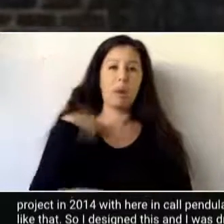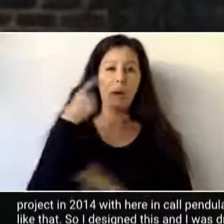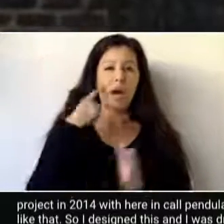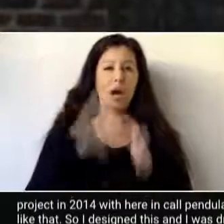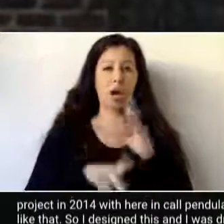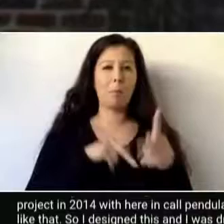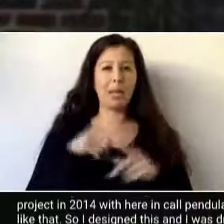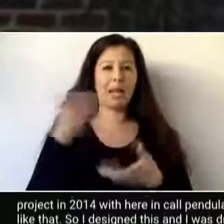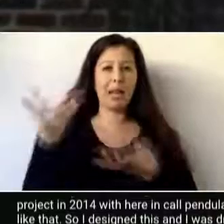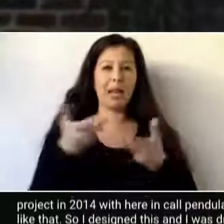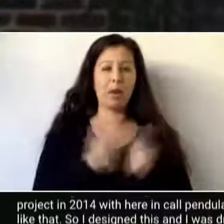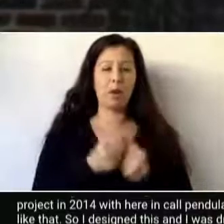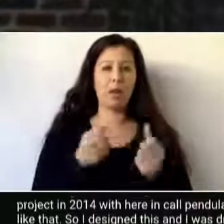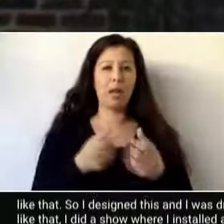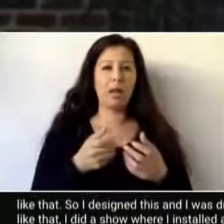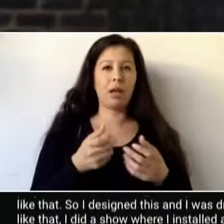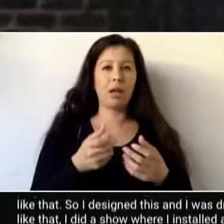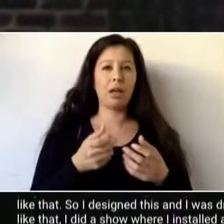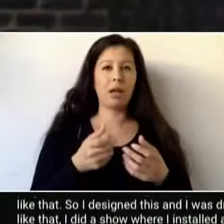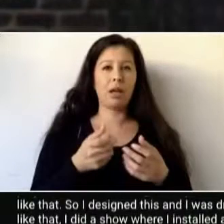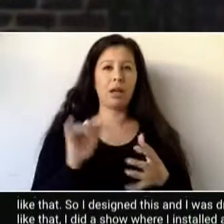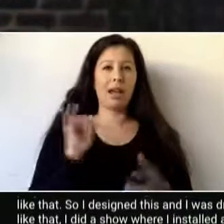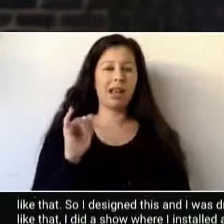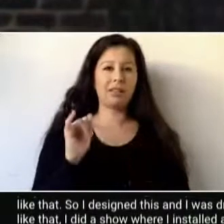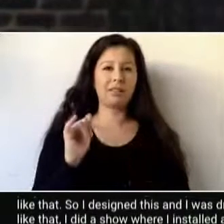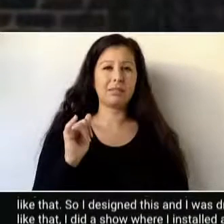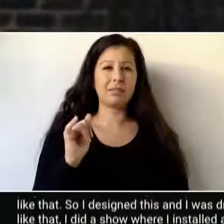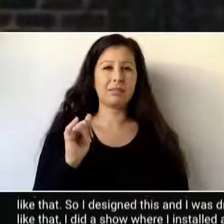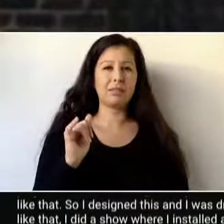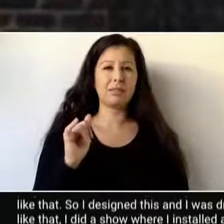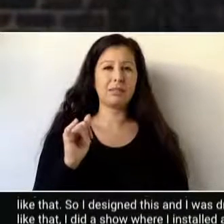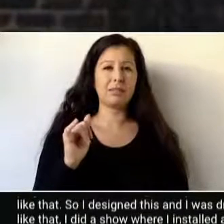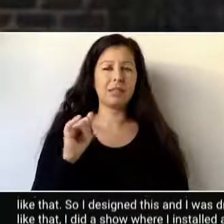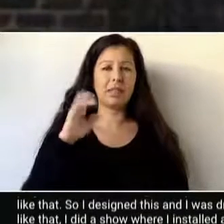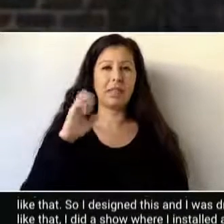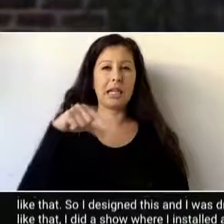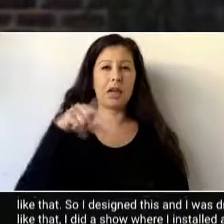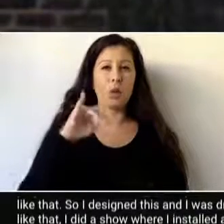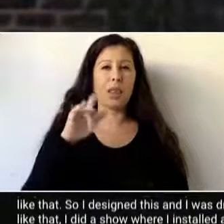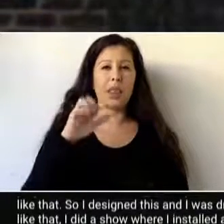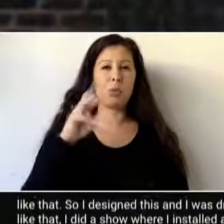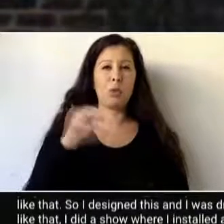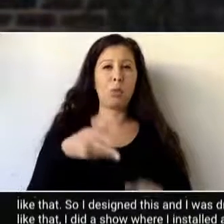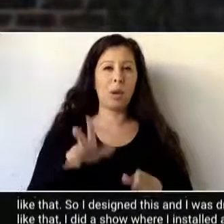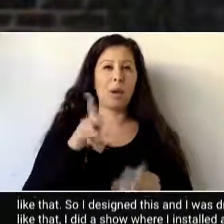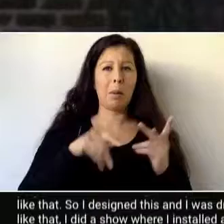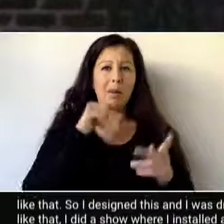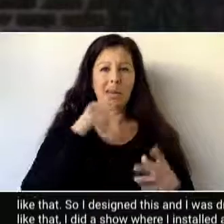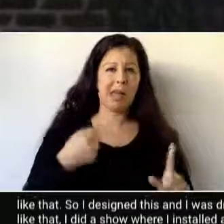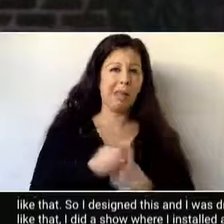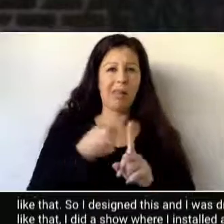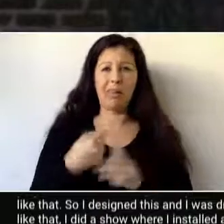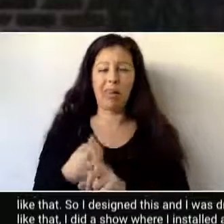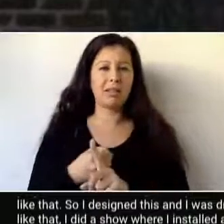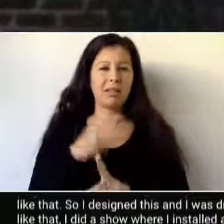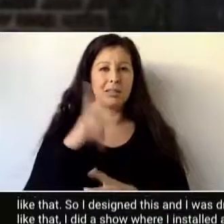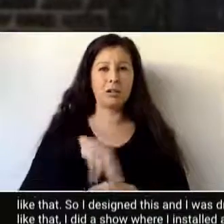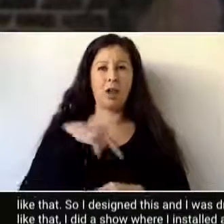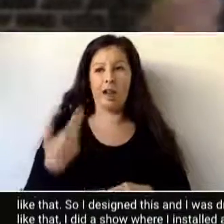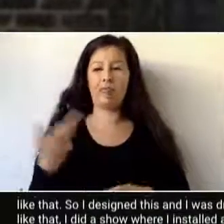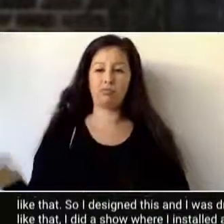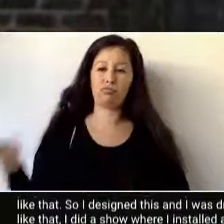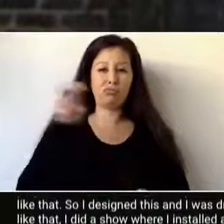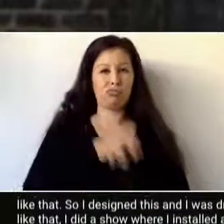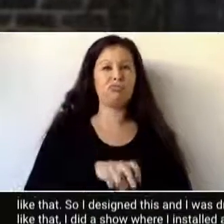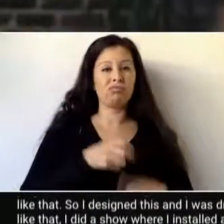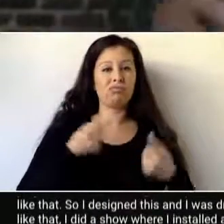people were interacting with such an equilibrium way, like. People weren't bumping into each other, and somebody would get off the swing and another person